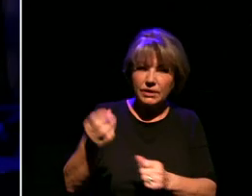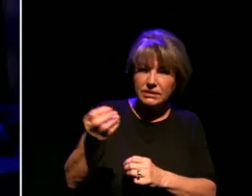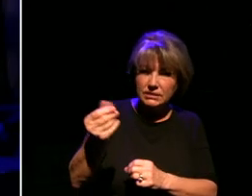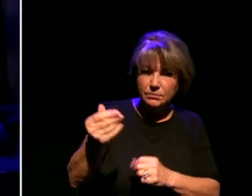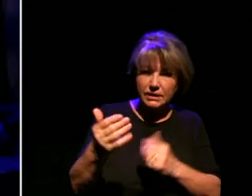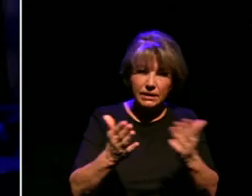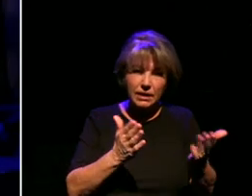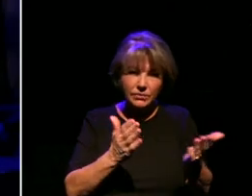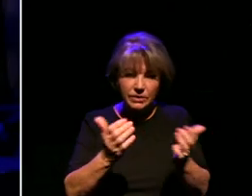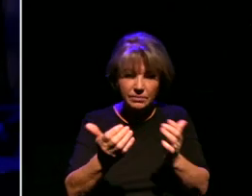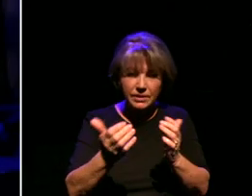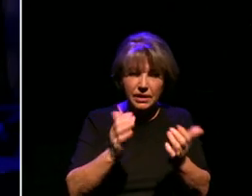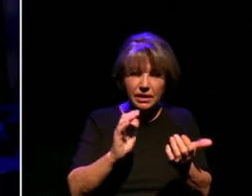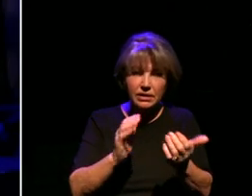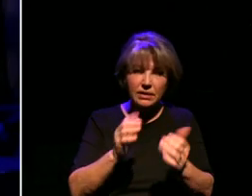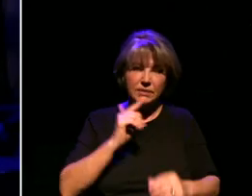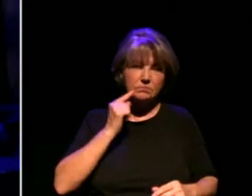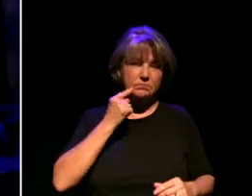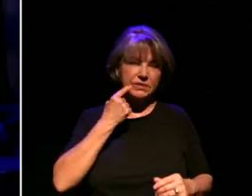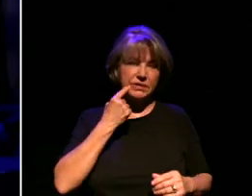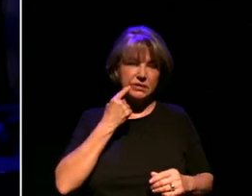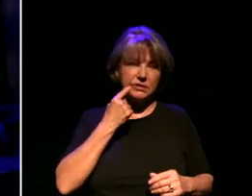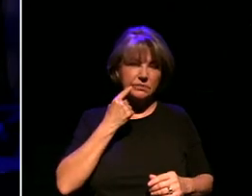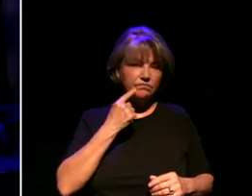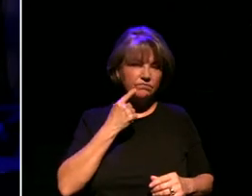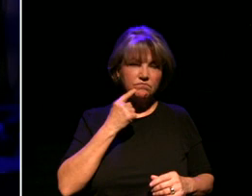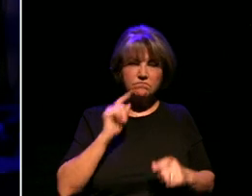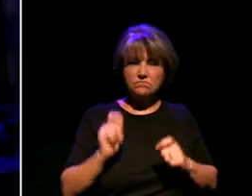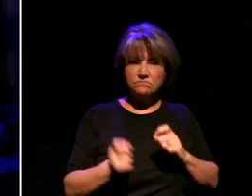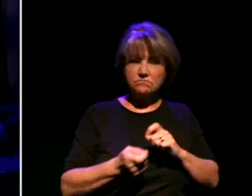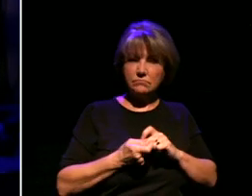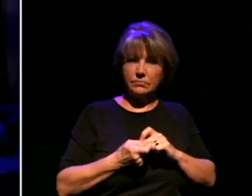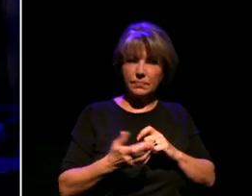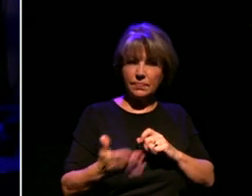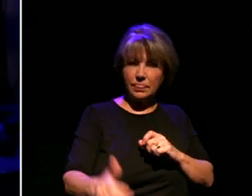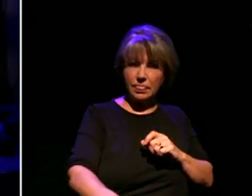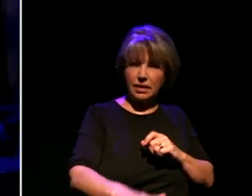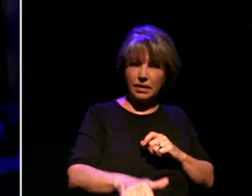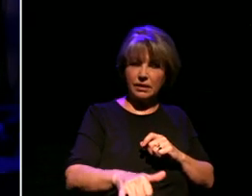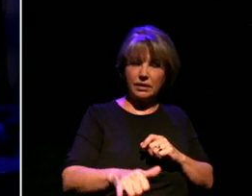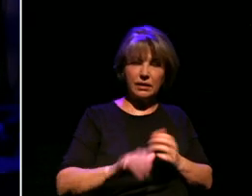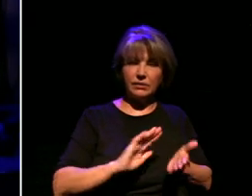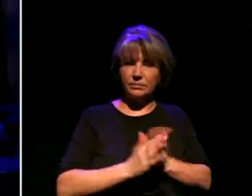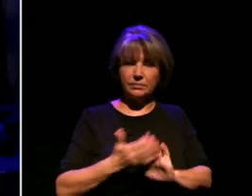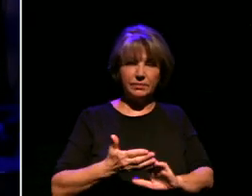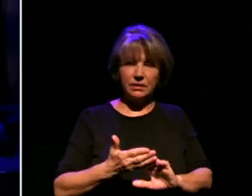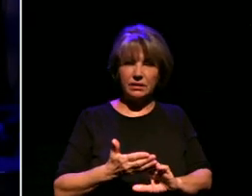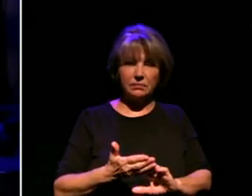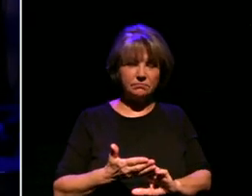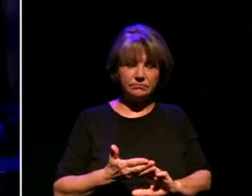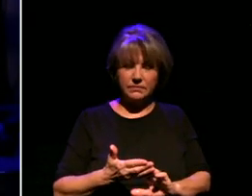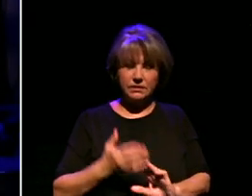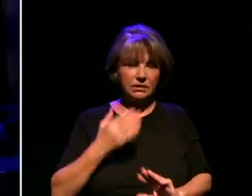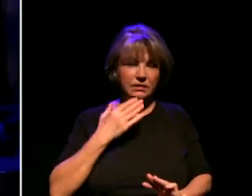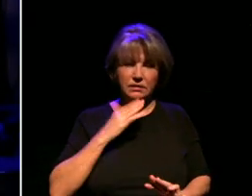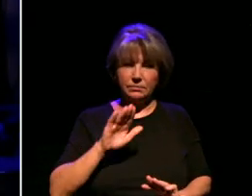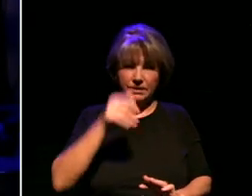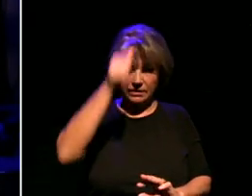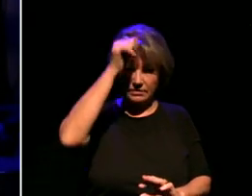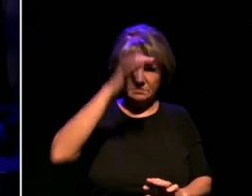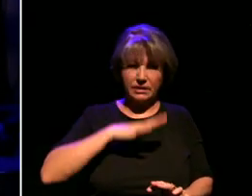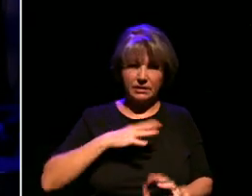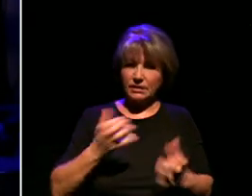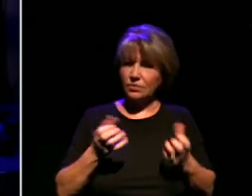compare and I'd get bitter and I'd resent that and I'd turn into the man I don't want to be. I don't want to be. And that's why this helps